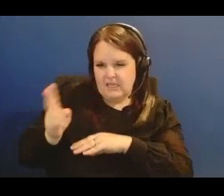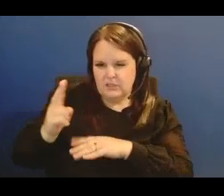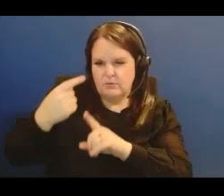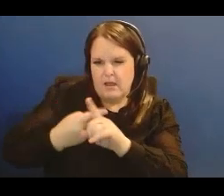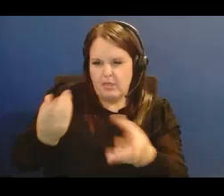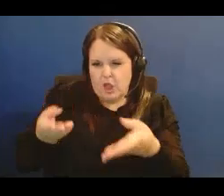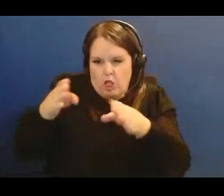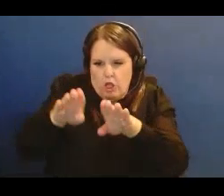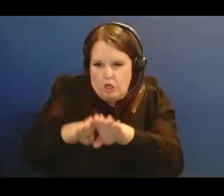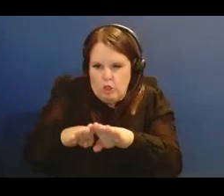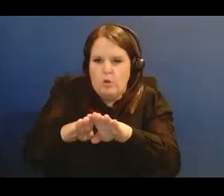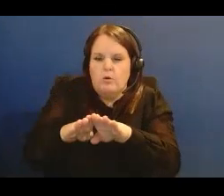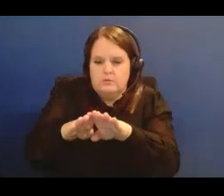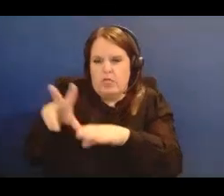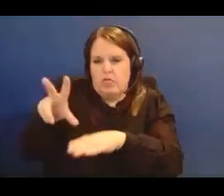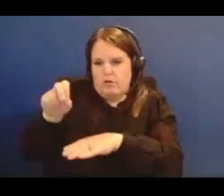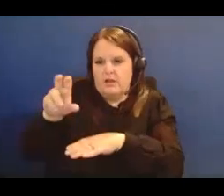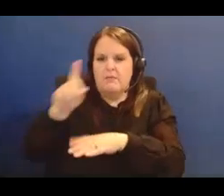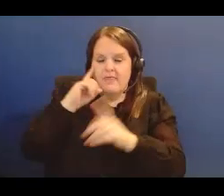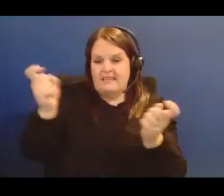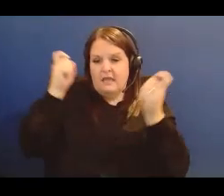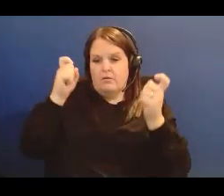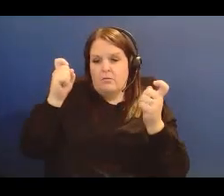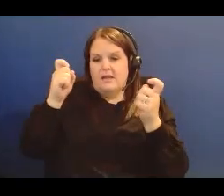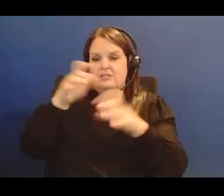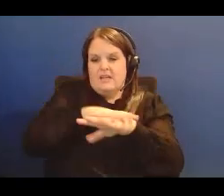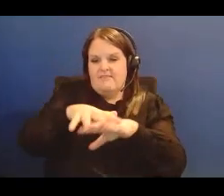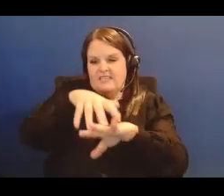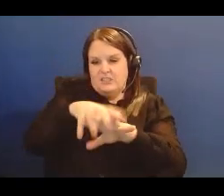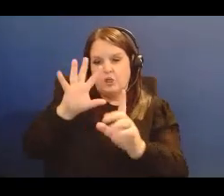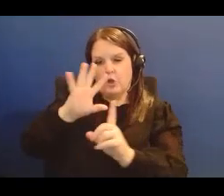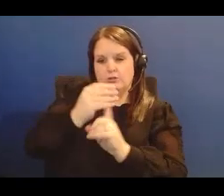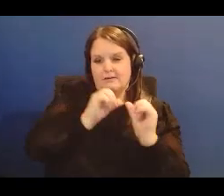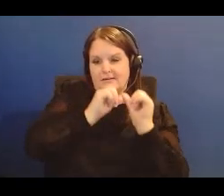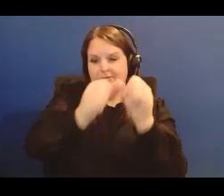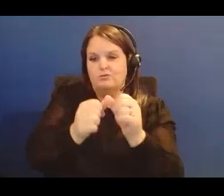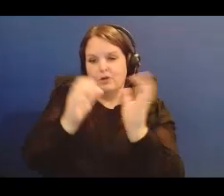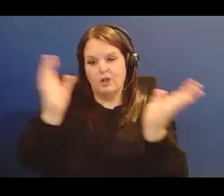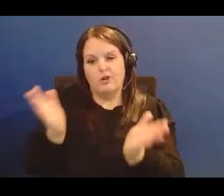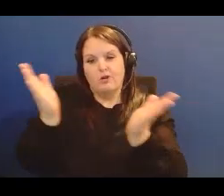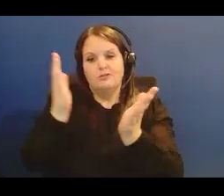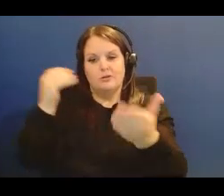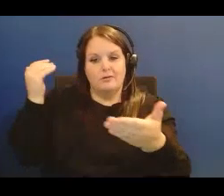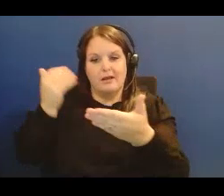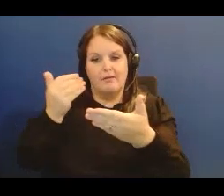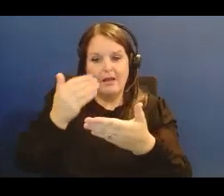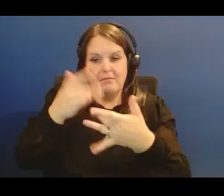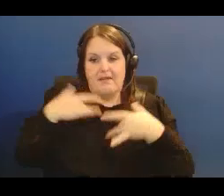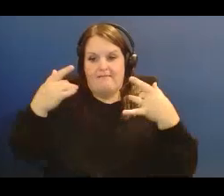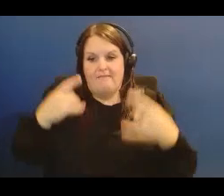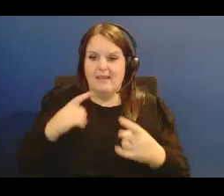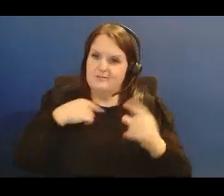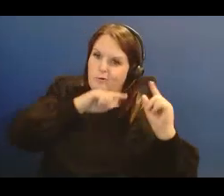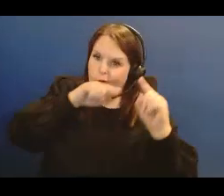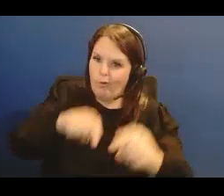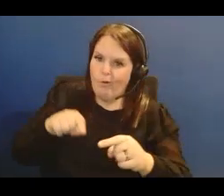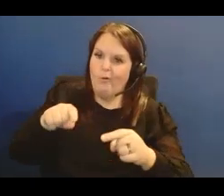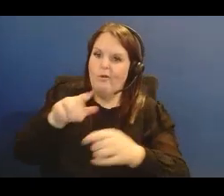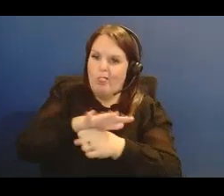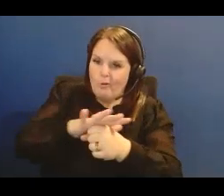the celebration of Indigenous culture does continue. So I would love to encourage you to attend any upcoming events that you may have in your